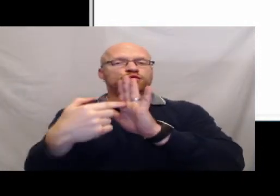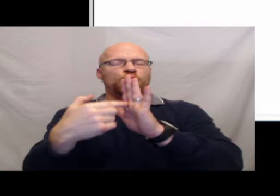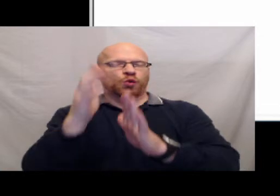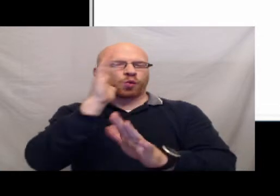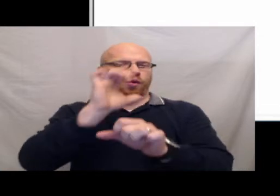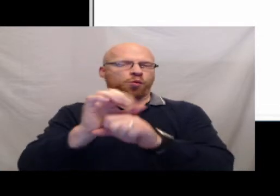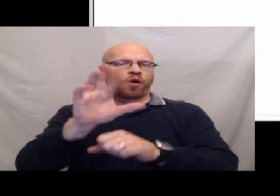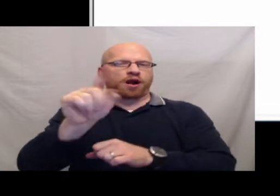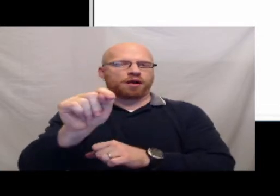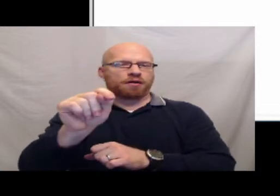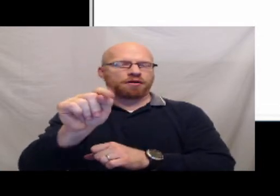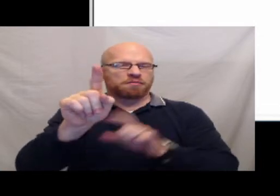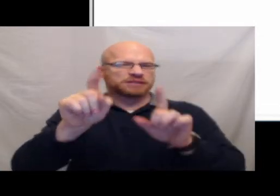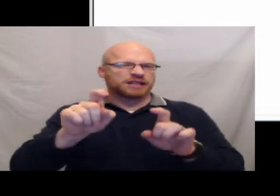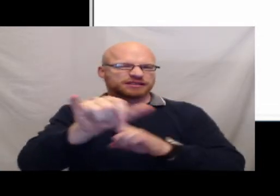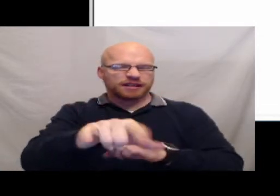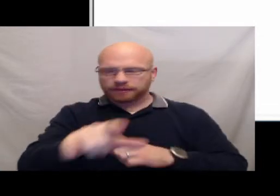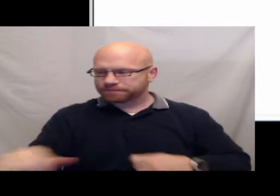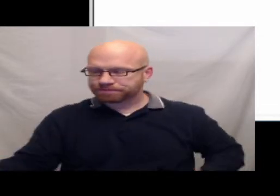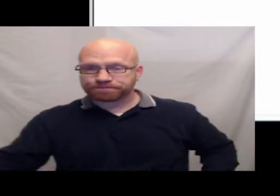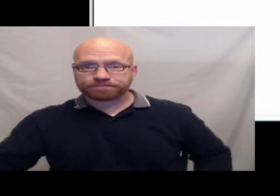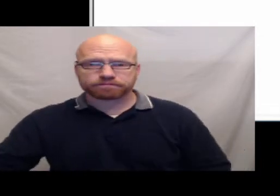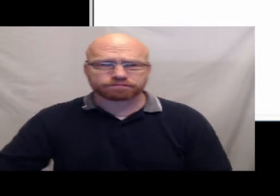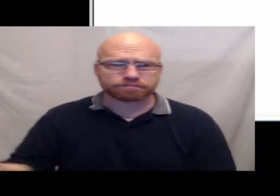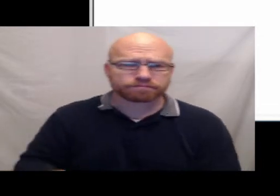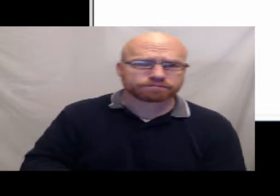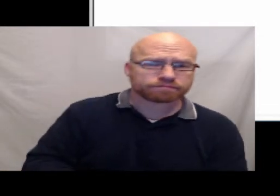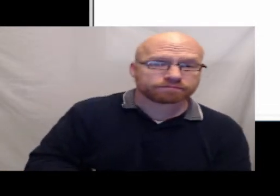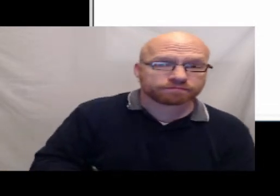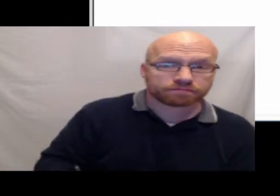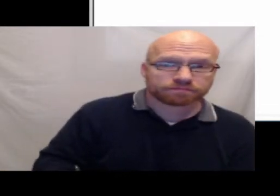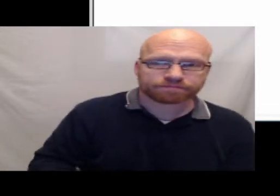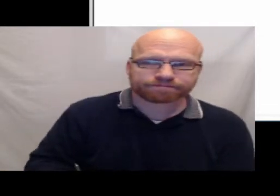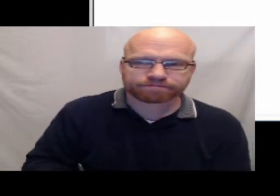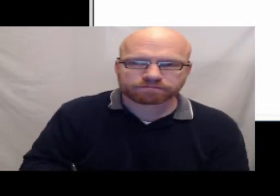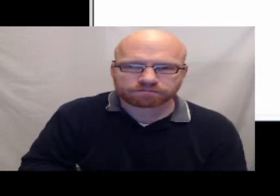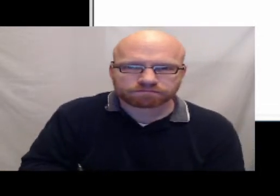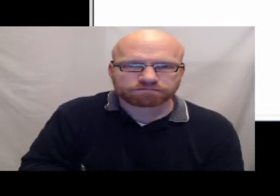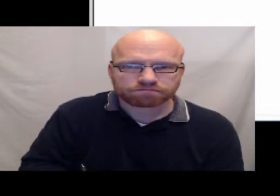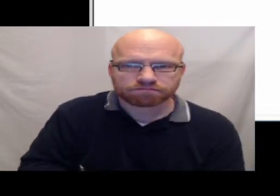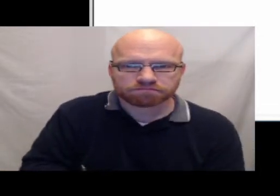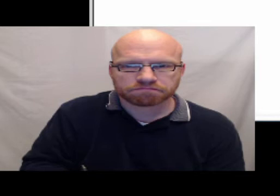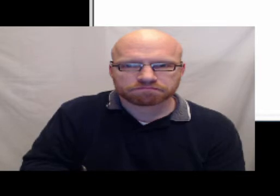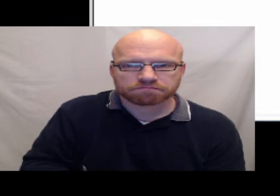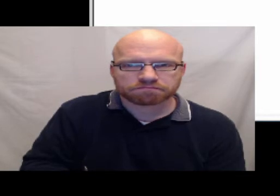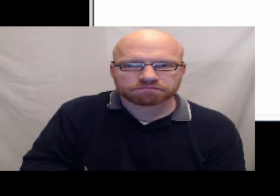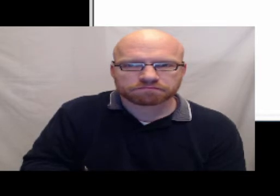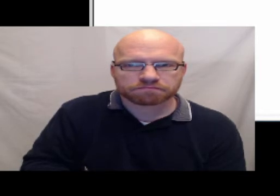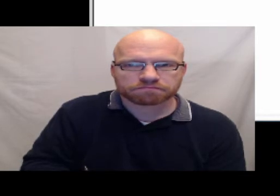We're going to multiply them through right now and test it and do our check together right now.